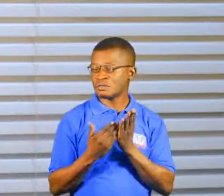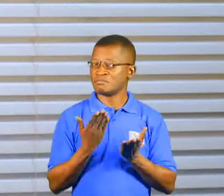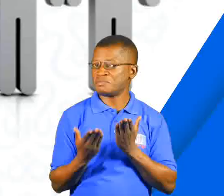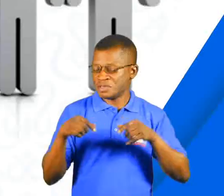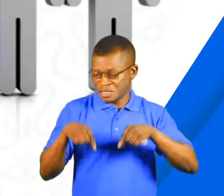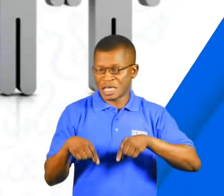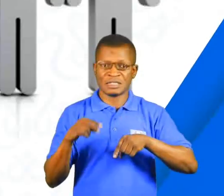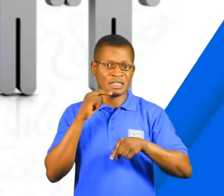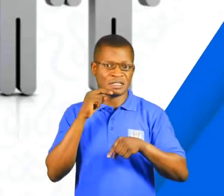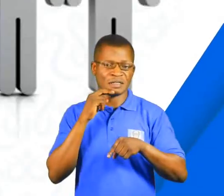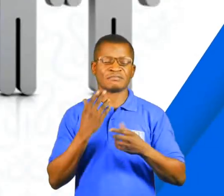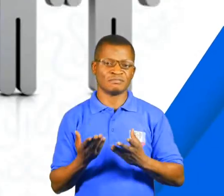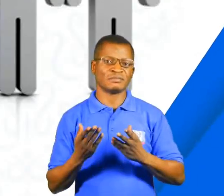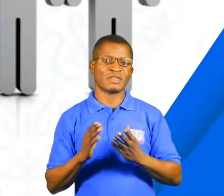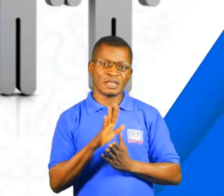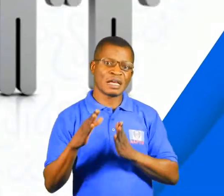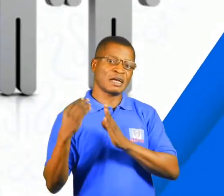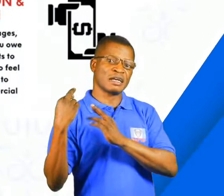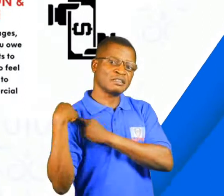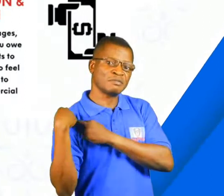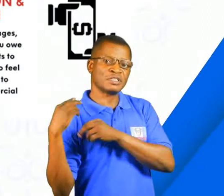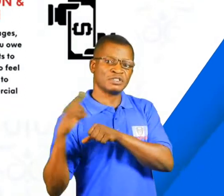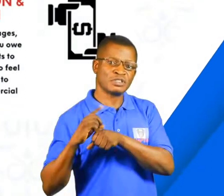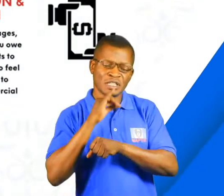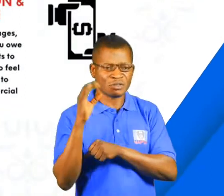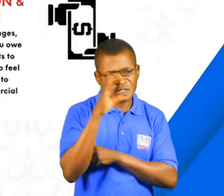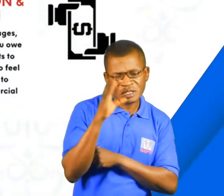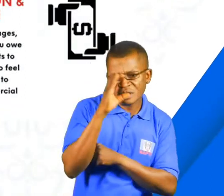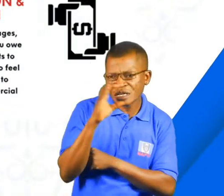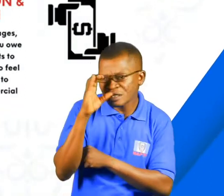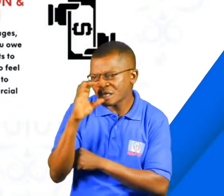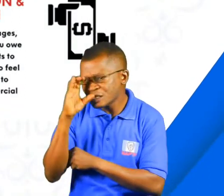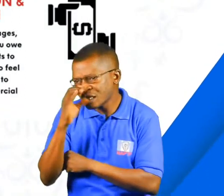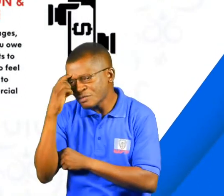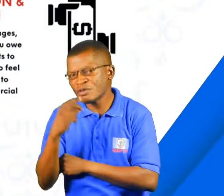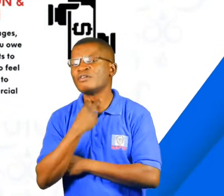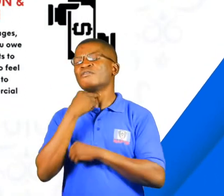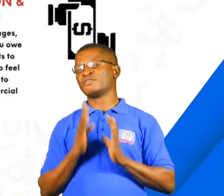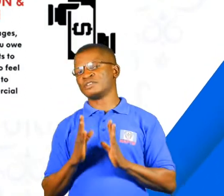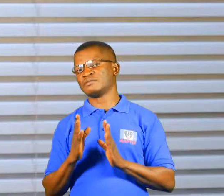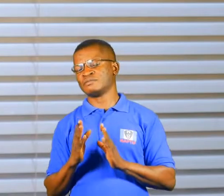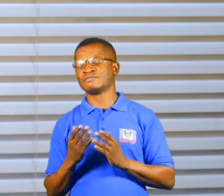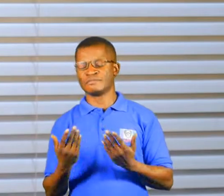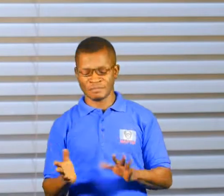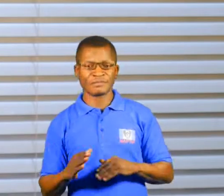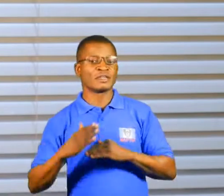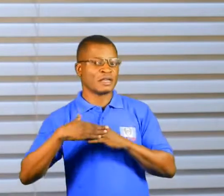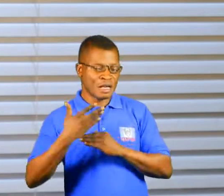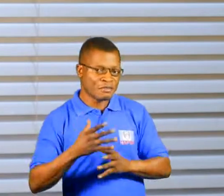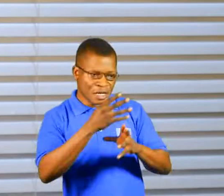within Nigeria will act as recruiters. They are the ones that will source for the victims and recruit victims. And